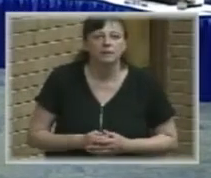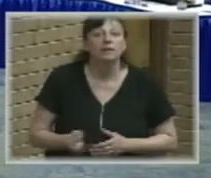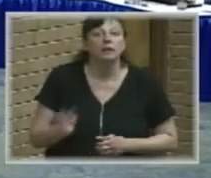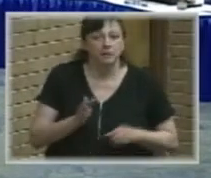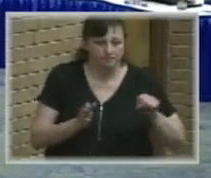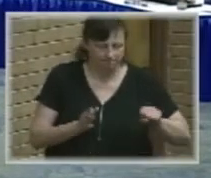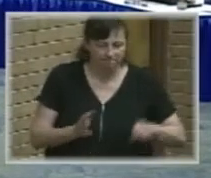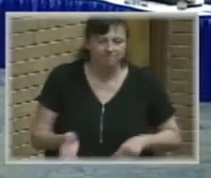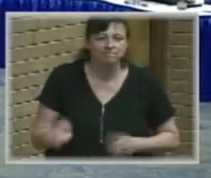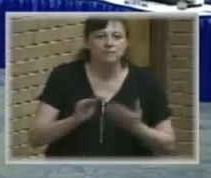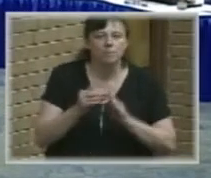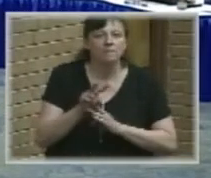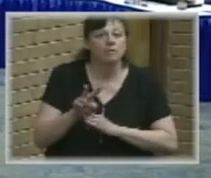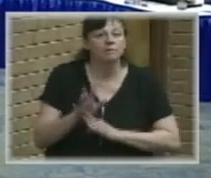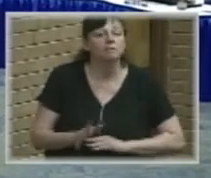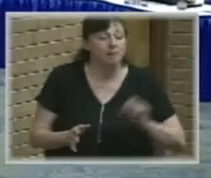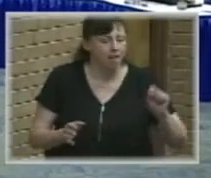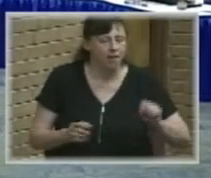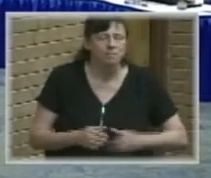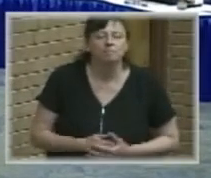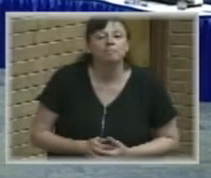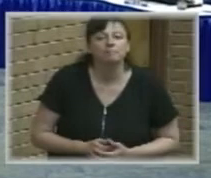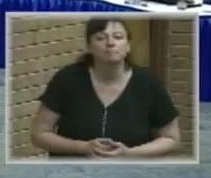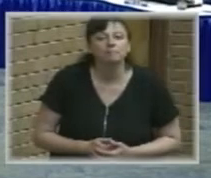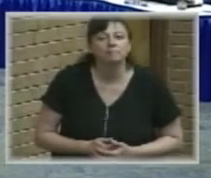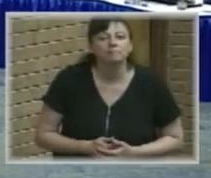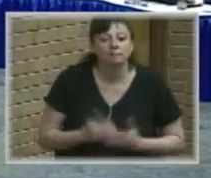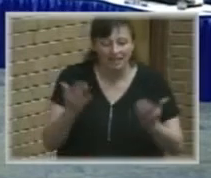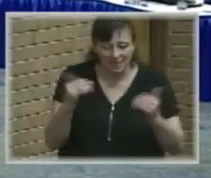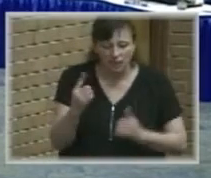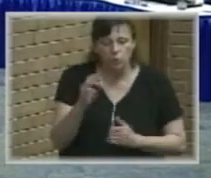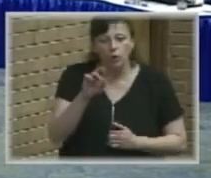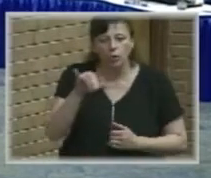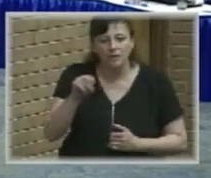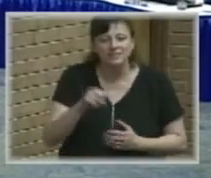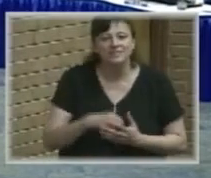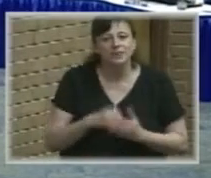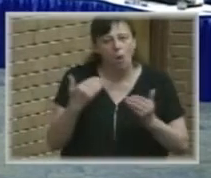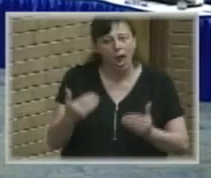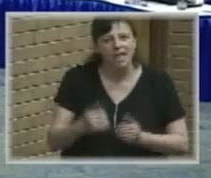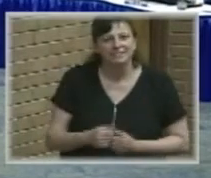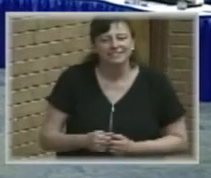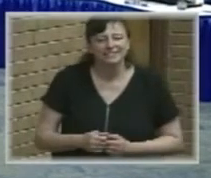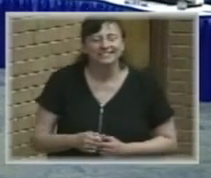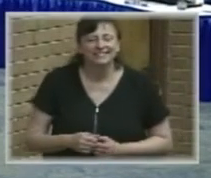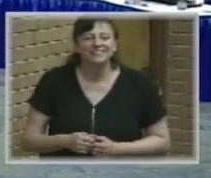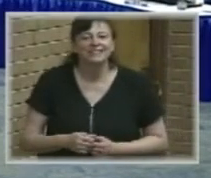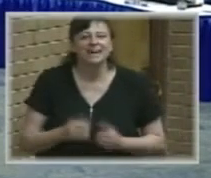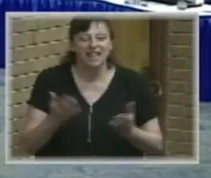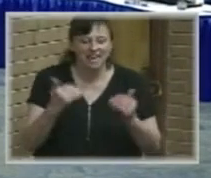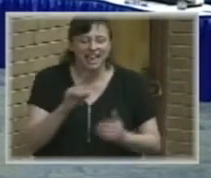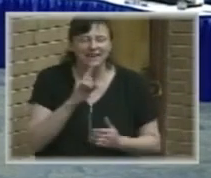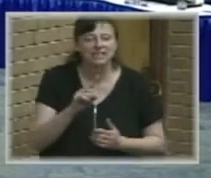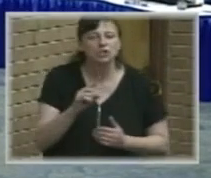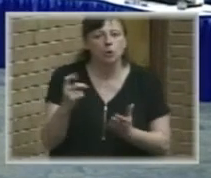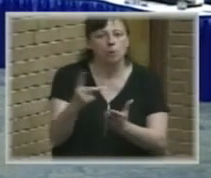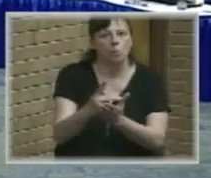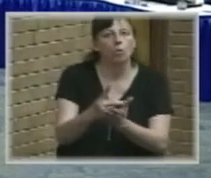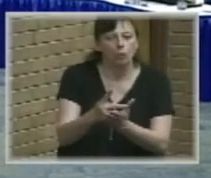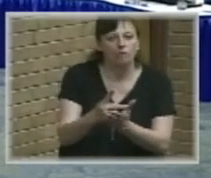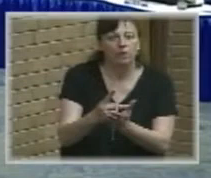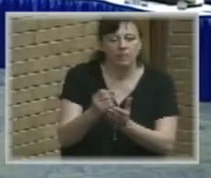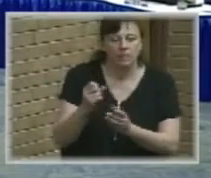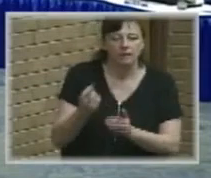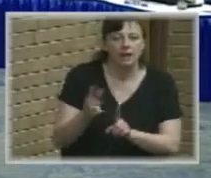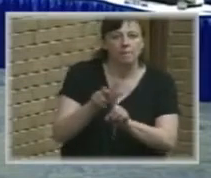Councilmember Corrado? Aye. Supervisor Bailey? Aye. Why don't you do the next one too? We got a lot of public work stuff today, Chris. The next is to approve the